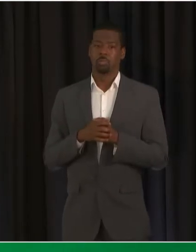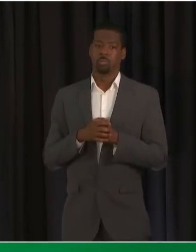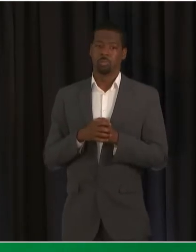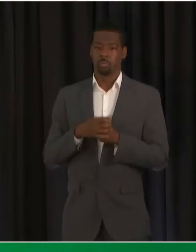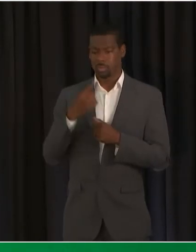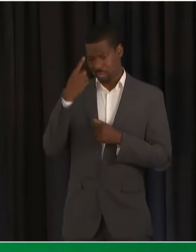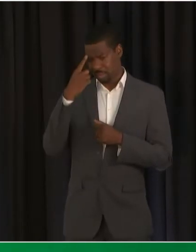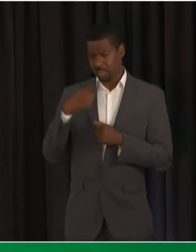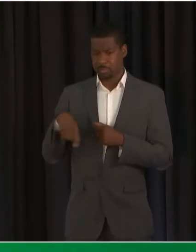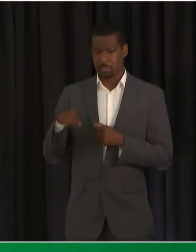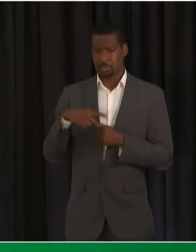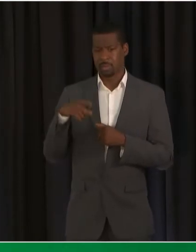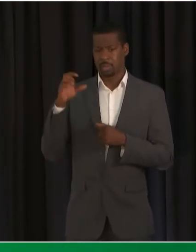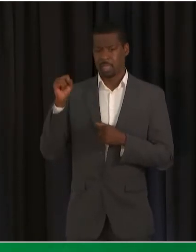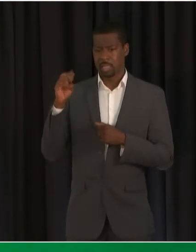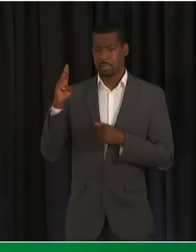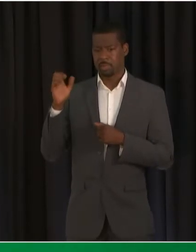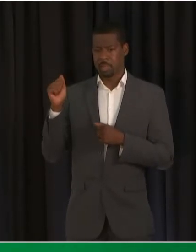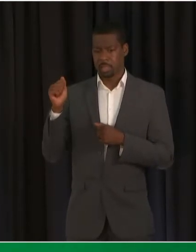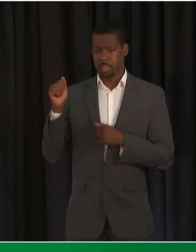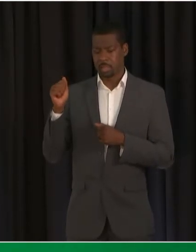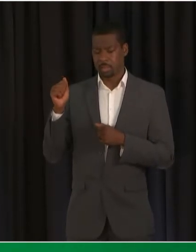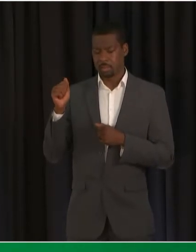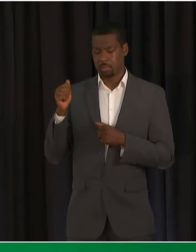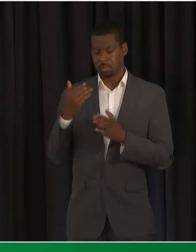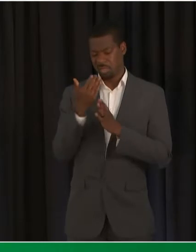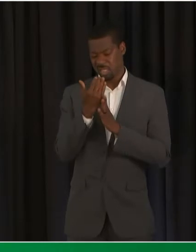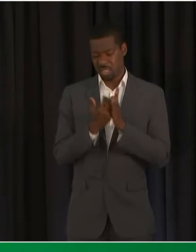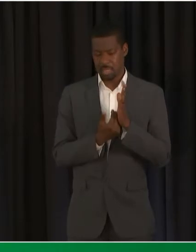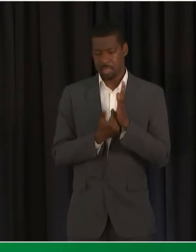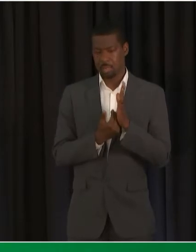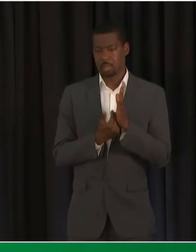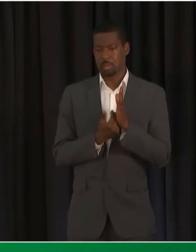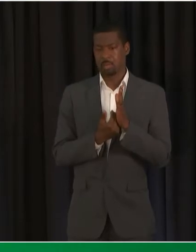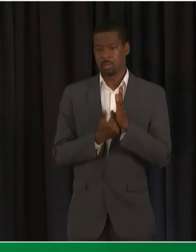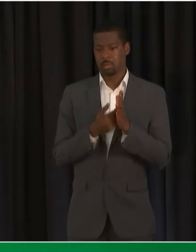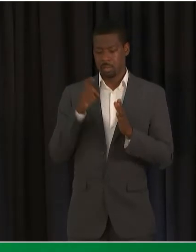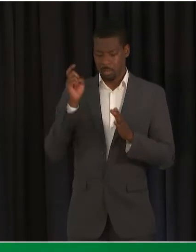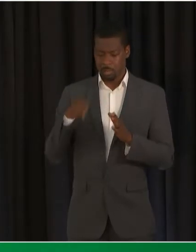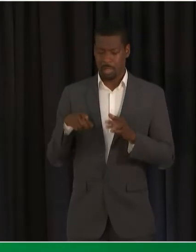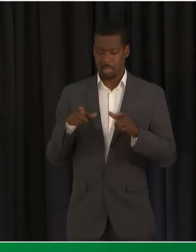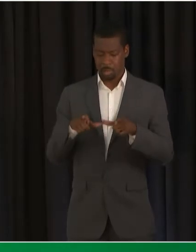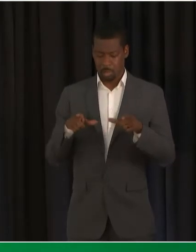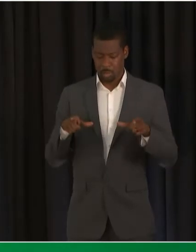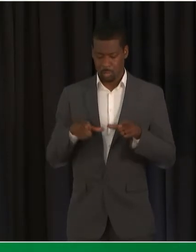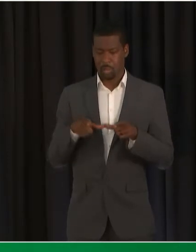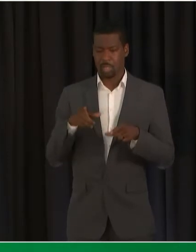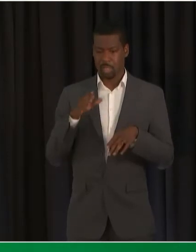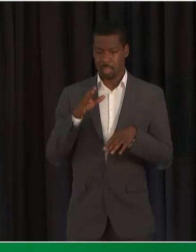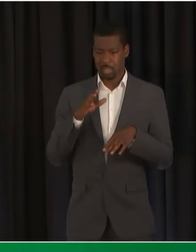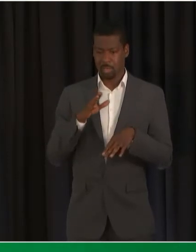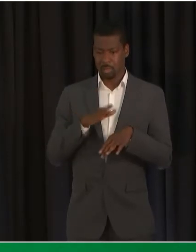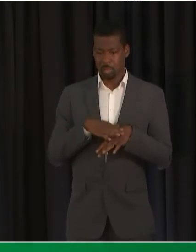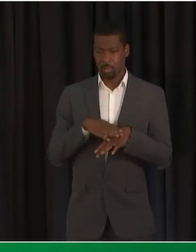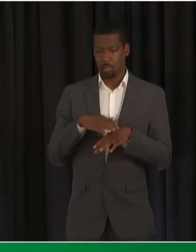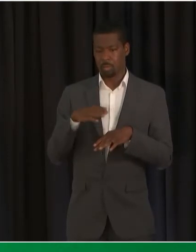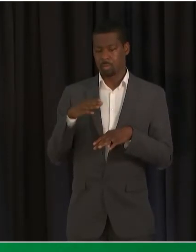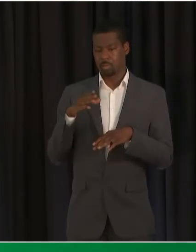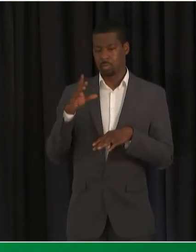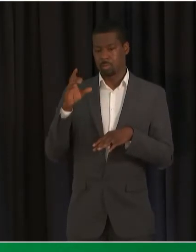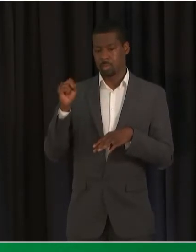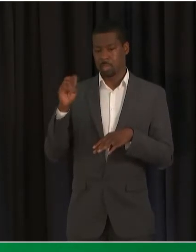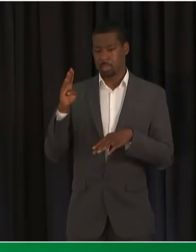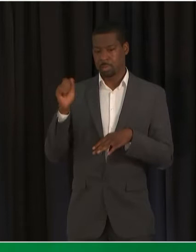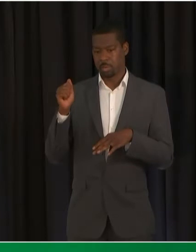course, and I think most of you know about the SBA franchise directory, the franchise must be located on the SBA's franchise